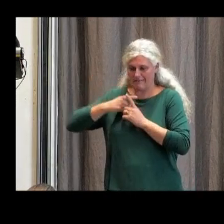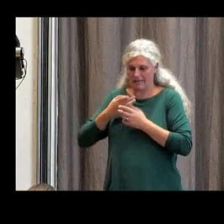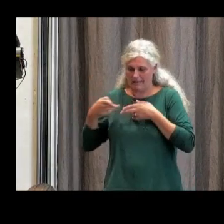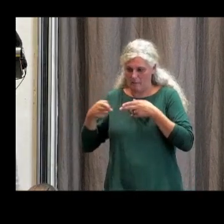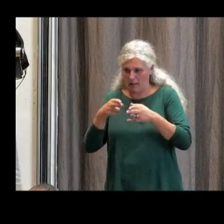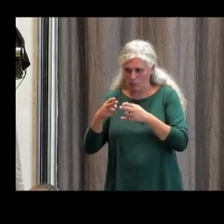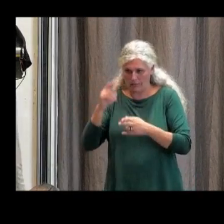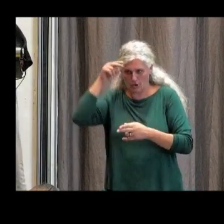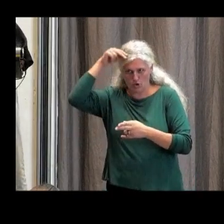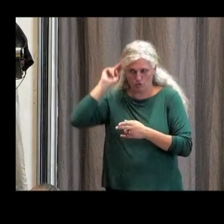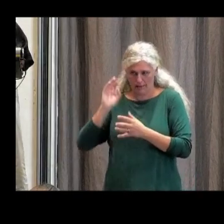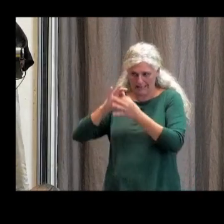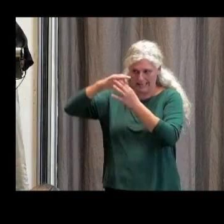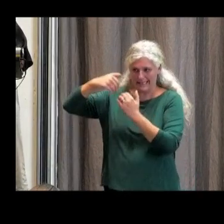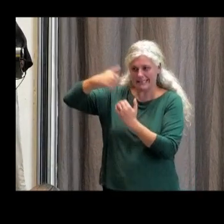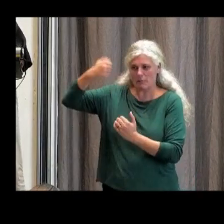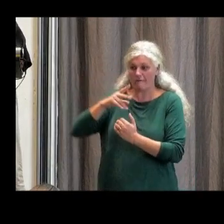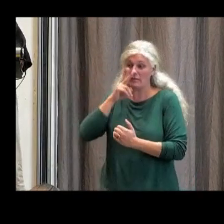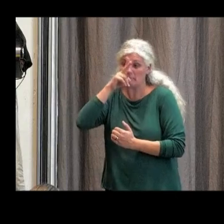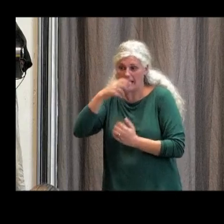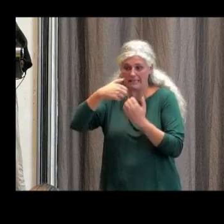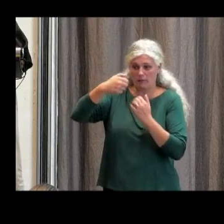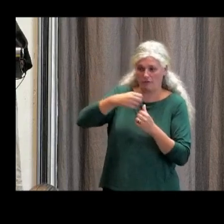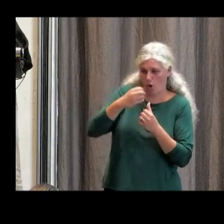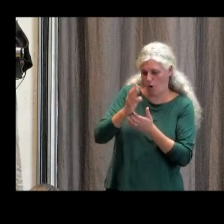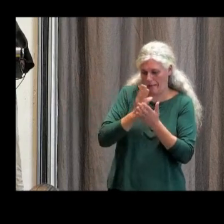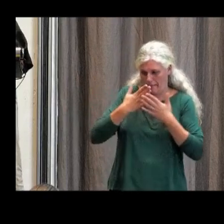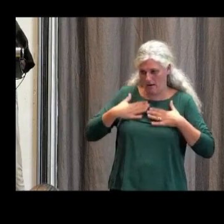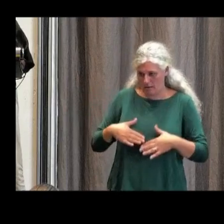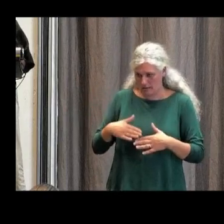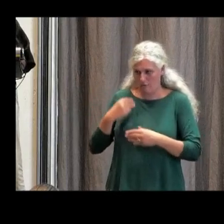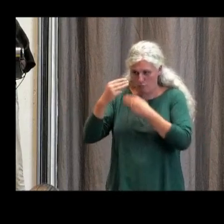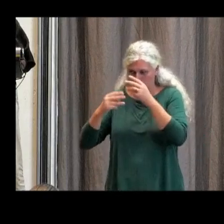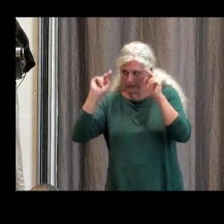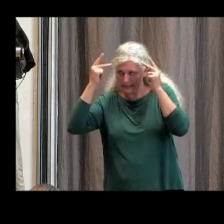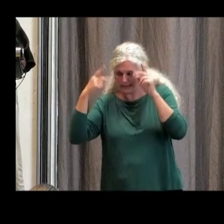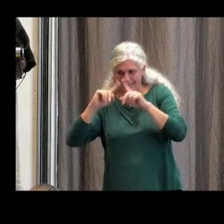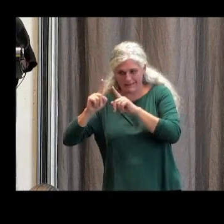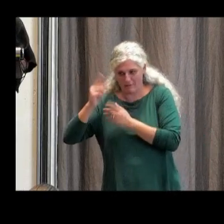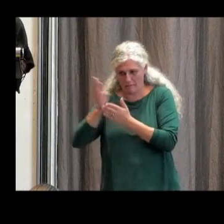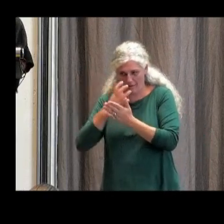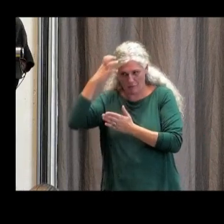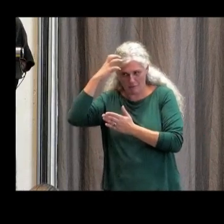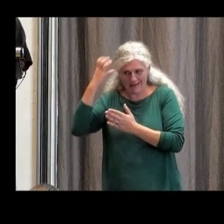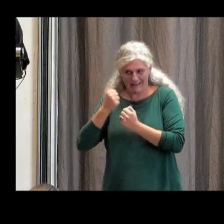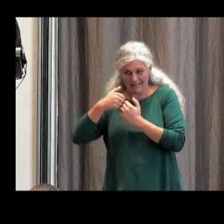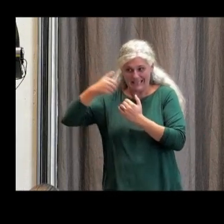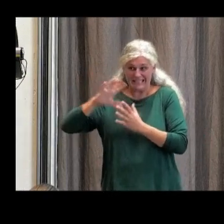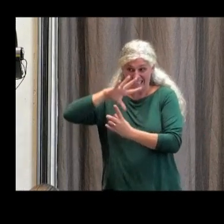path line or olfactory path line for processing